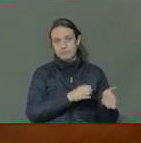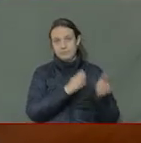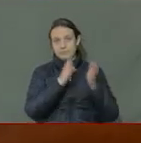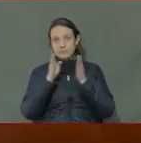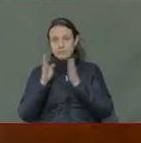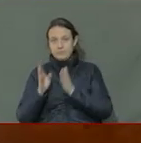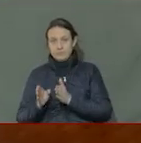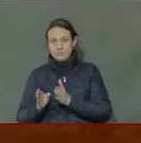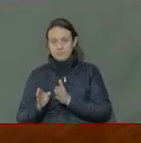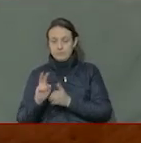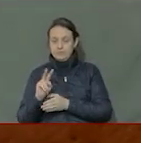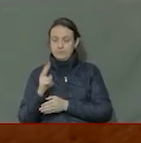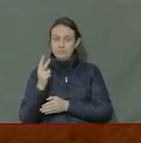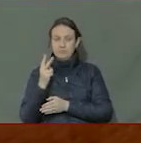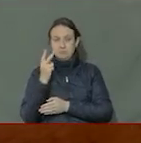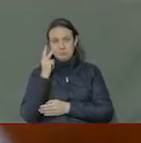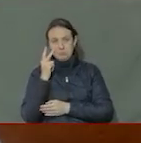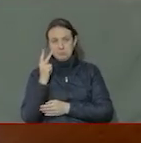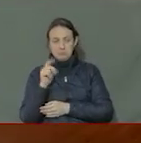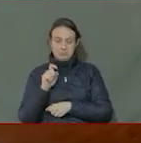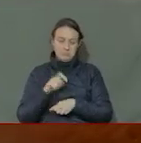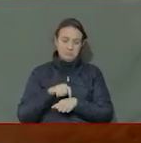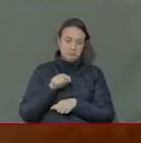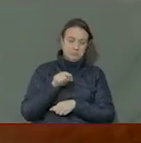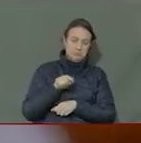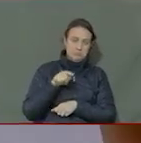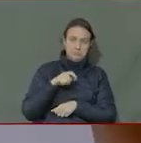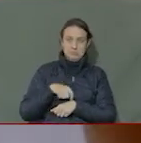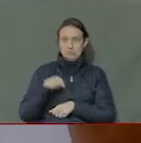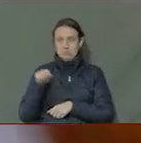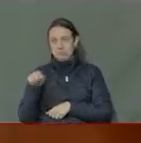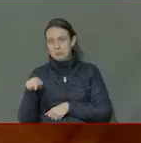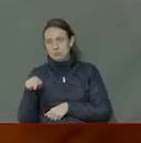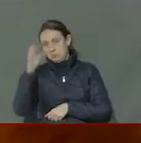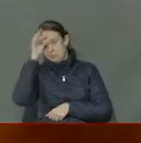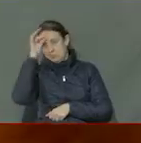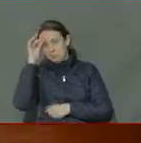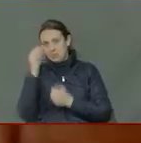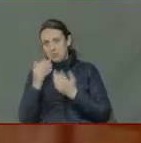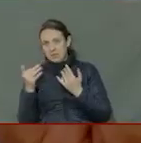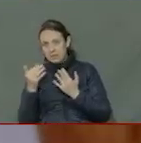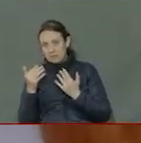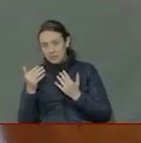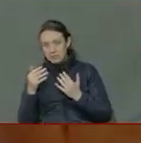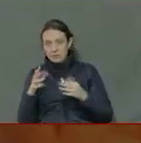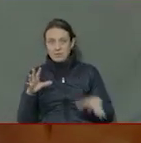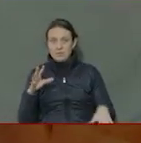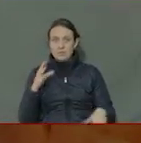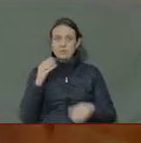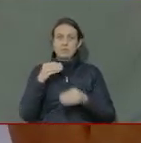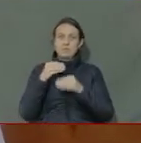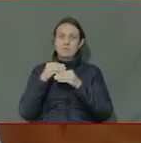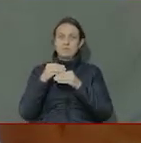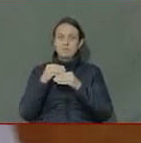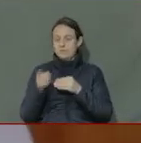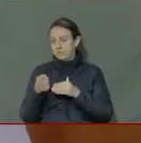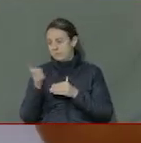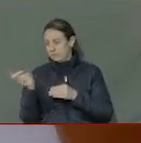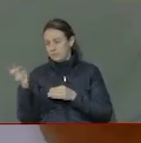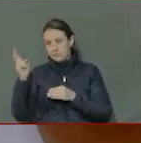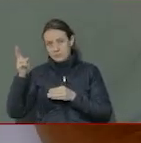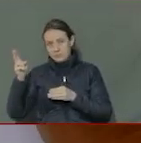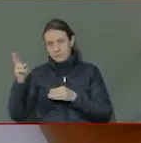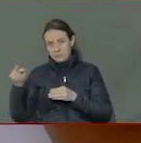here. Then you go, look, what was that time? Up to that time, how many minutes? Then you plus that. And you take that time to that